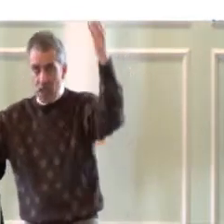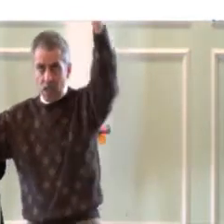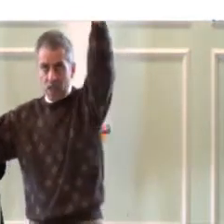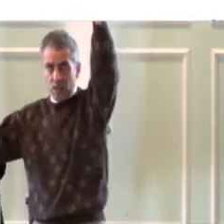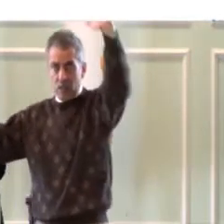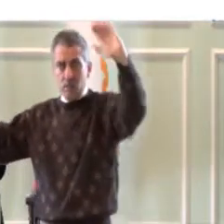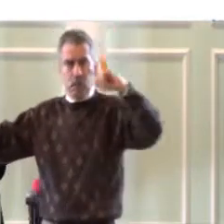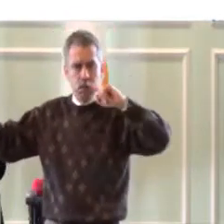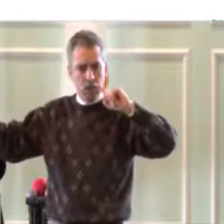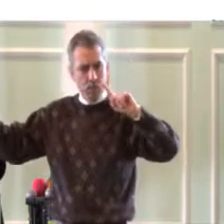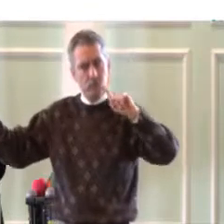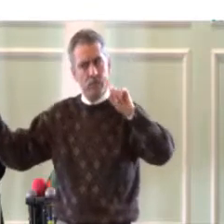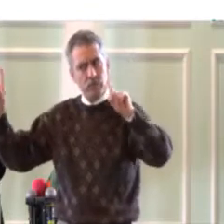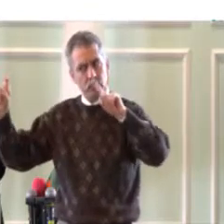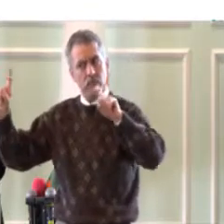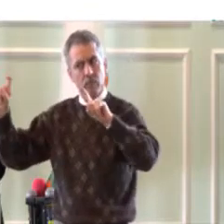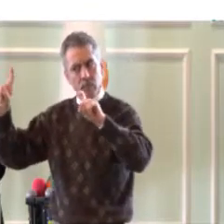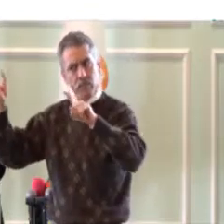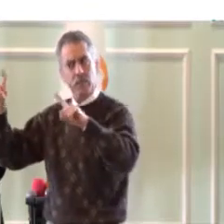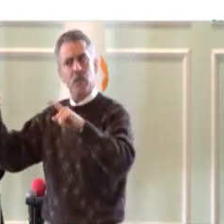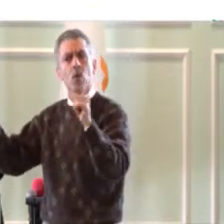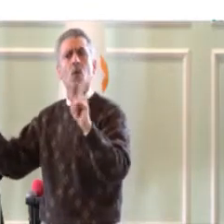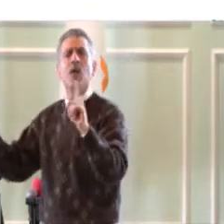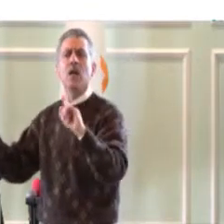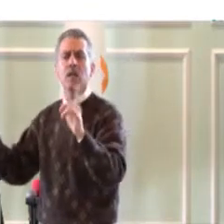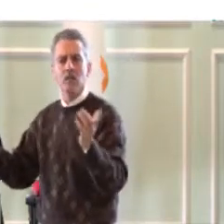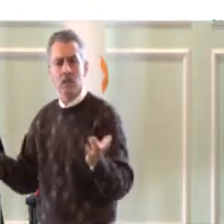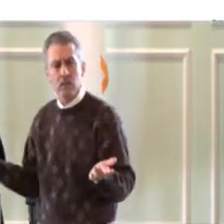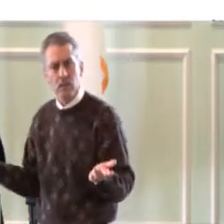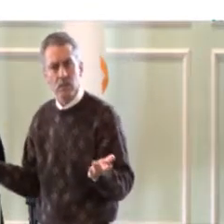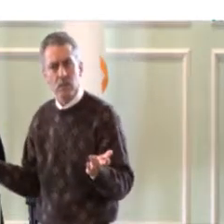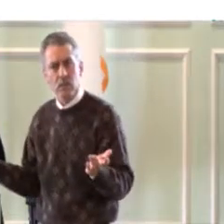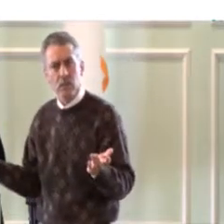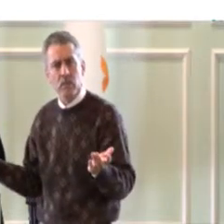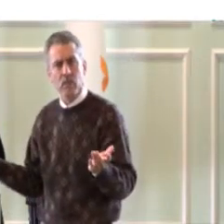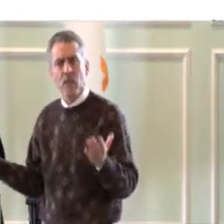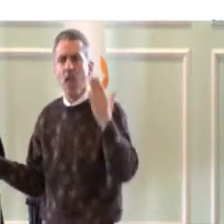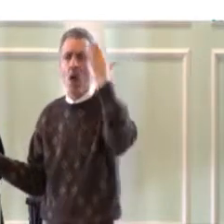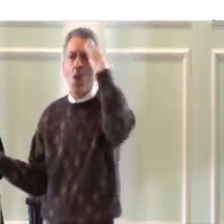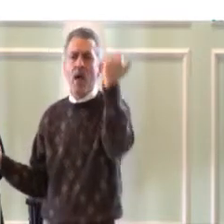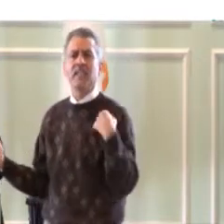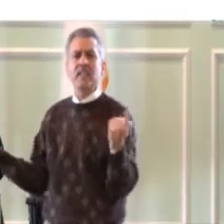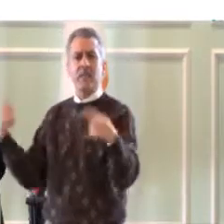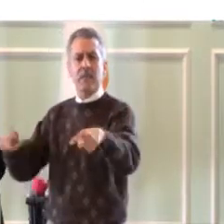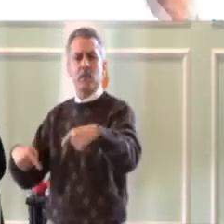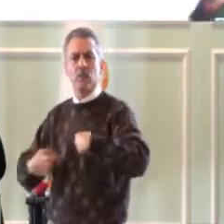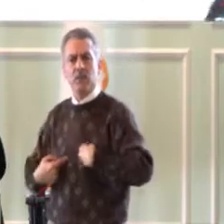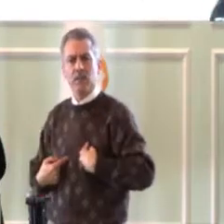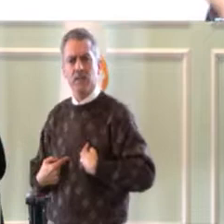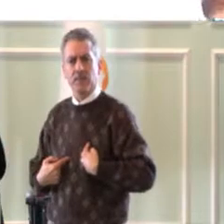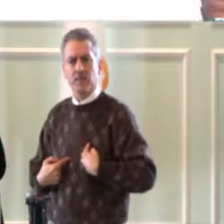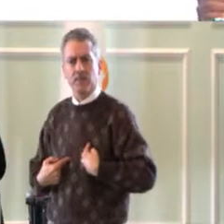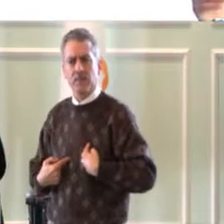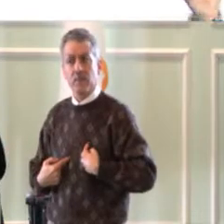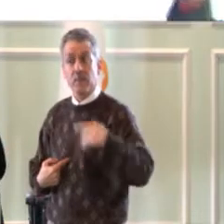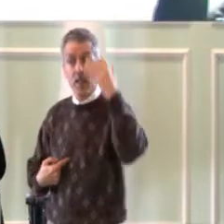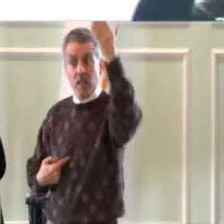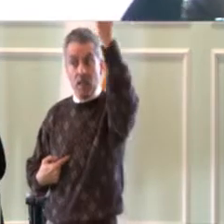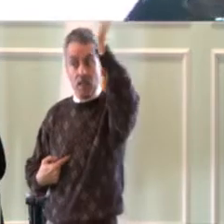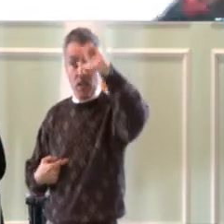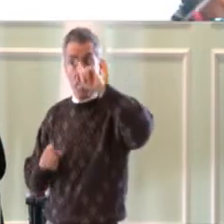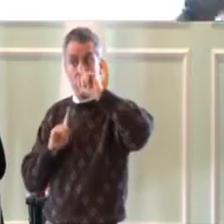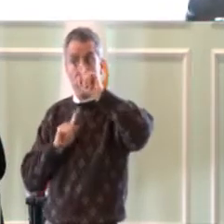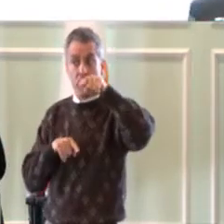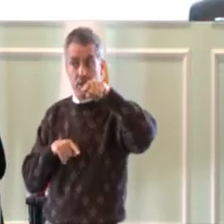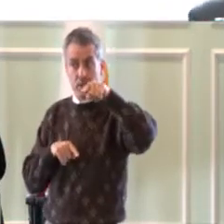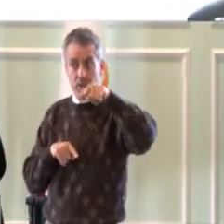asking God a series of questions. Where are you? Why is this happening to me? Now God answers by